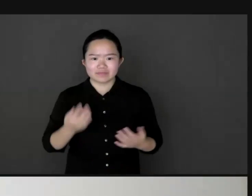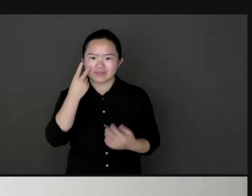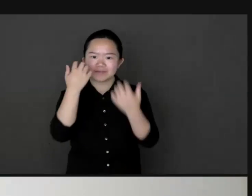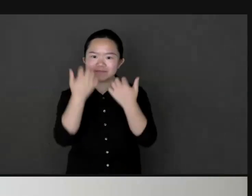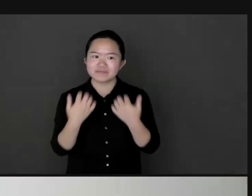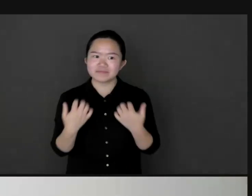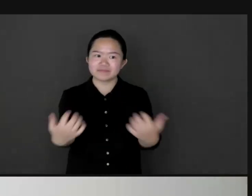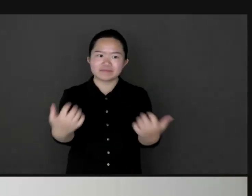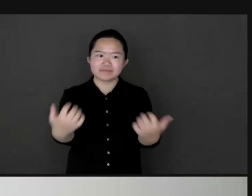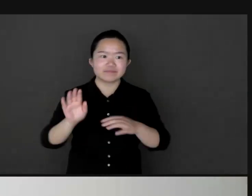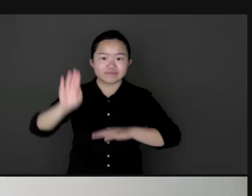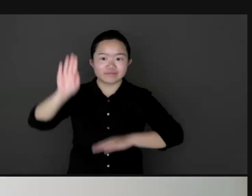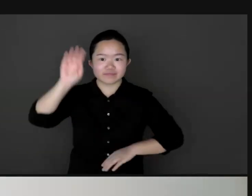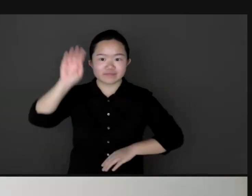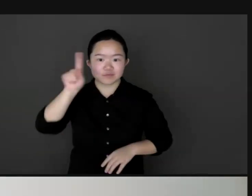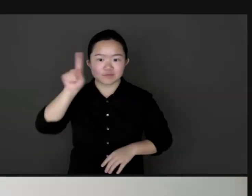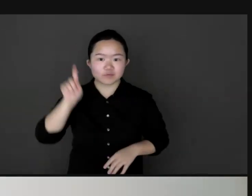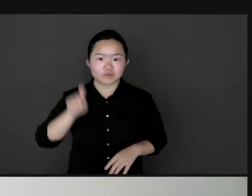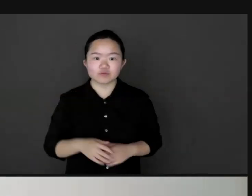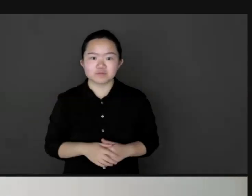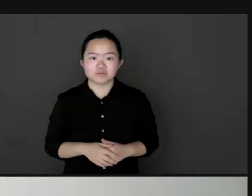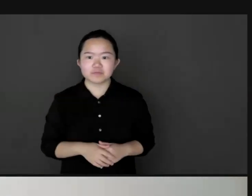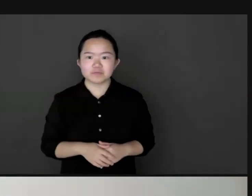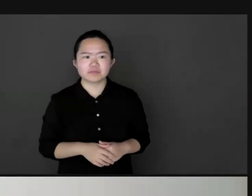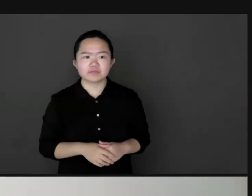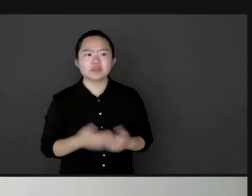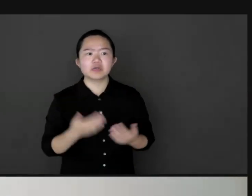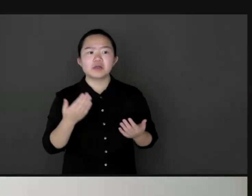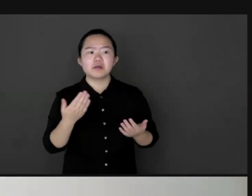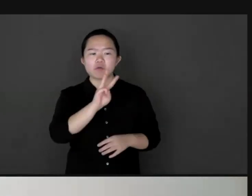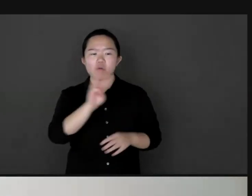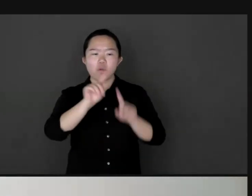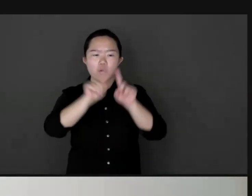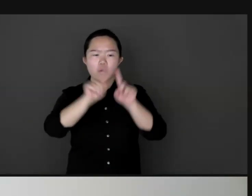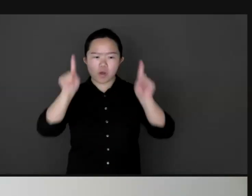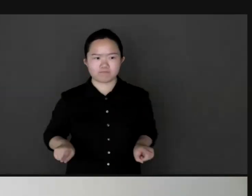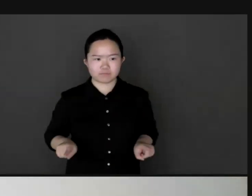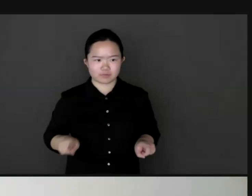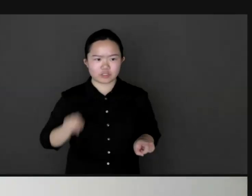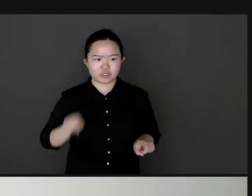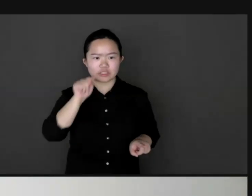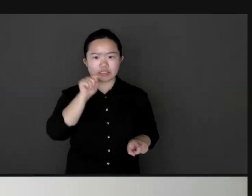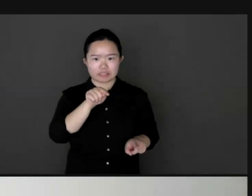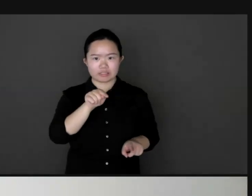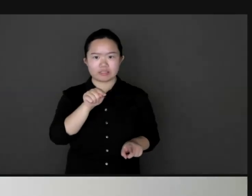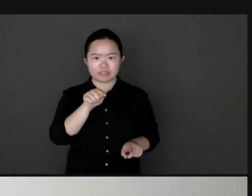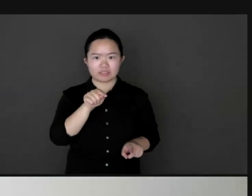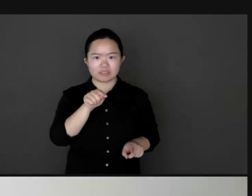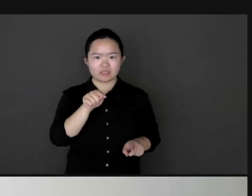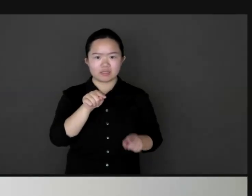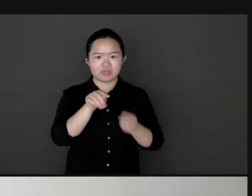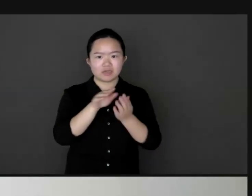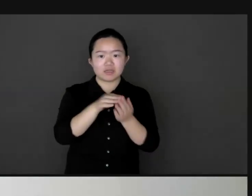there a tendency to move information from websites to apps, leading to less accessible information for users,